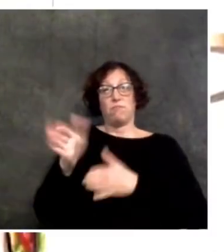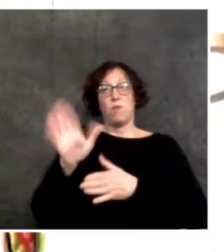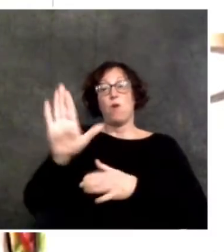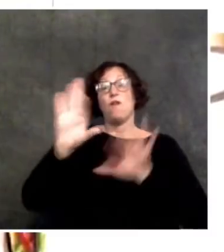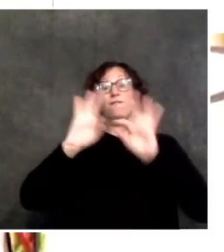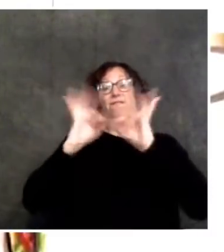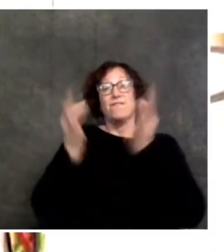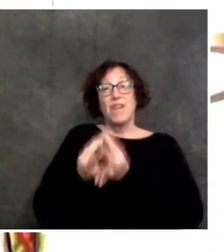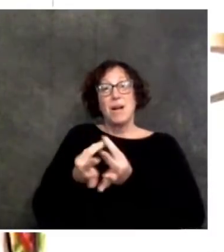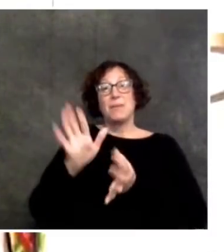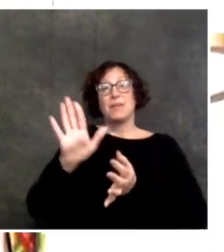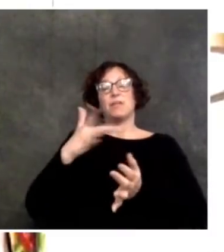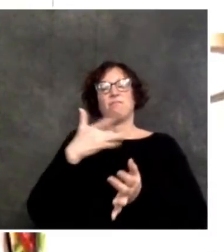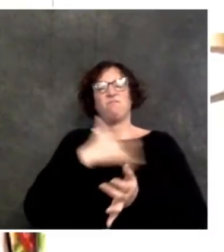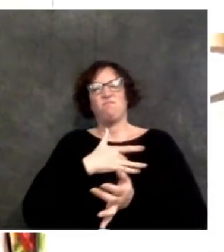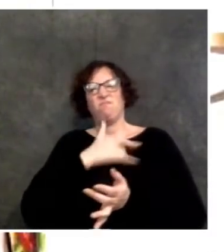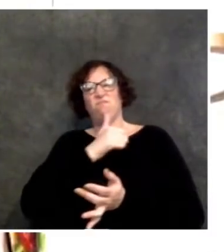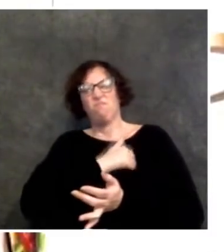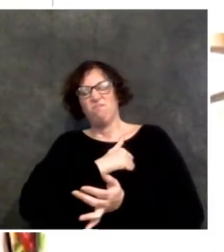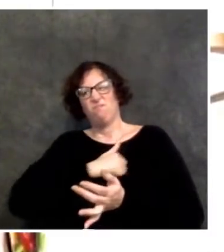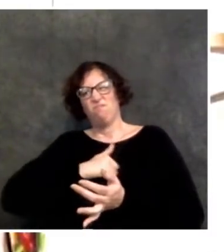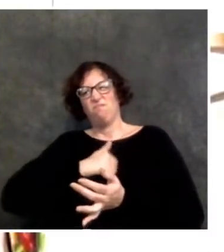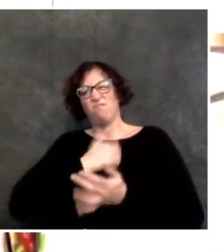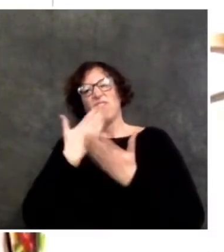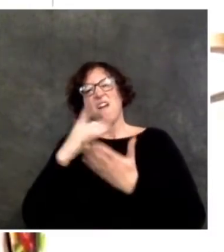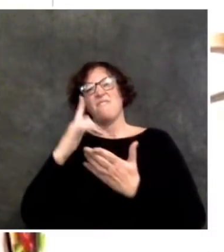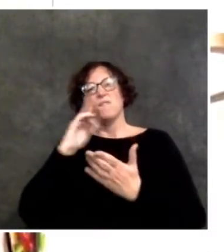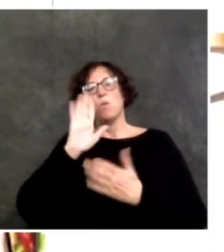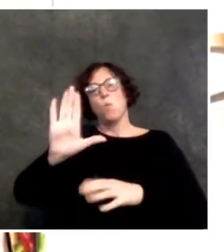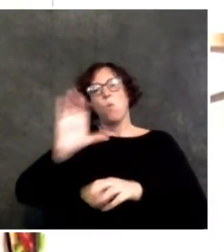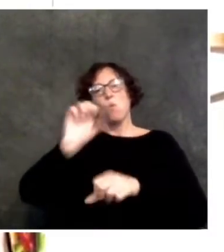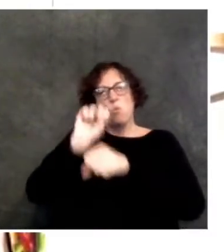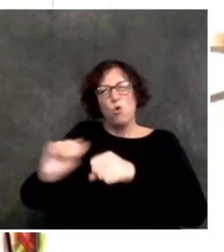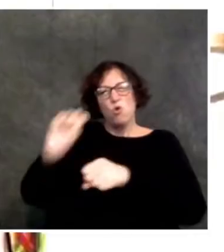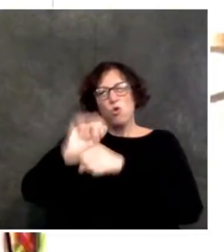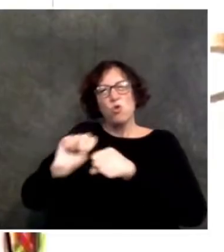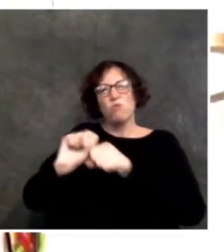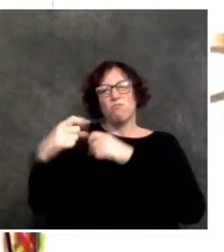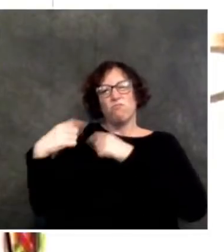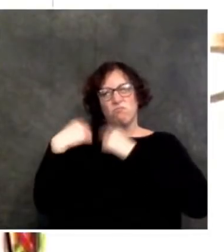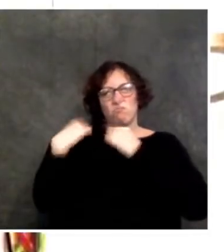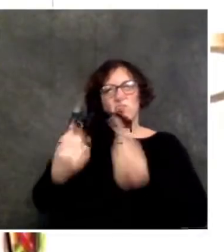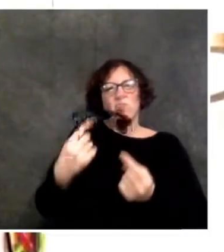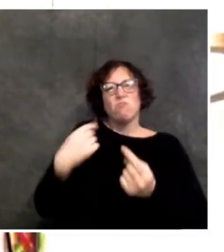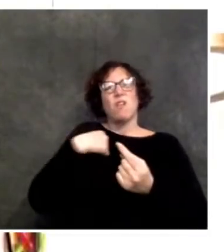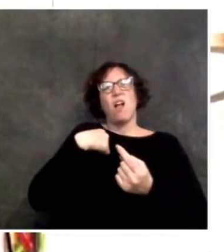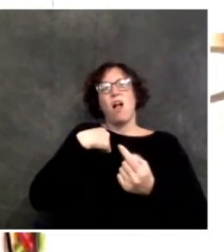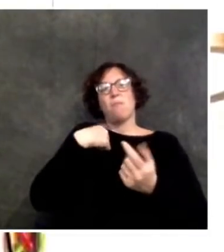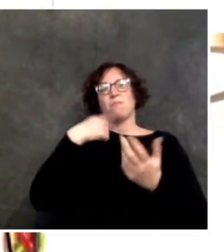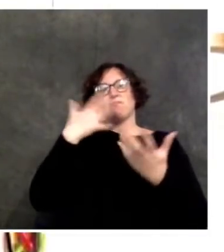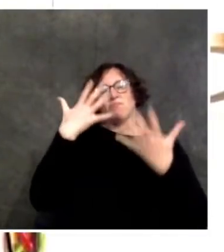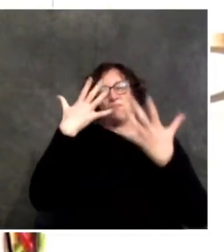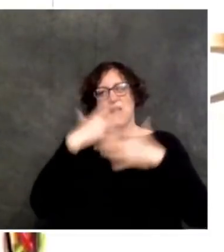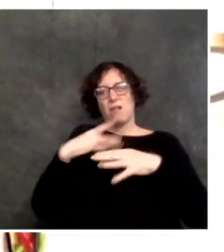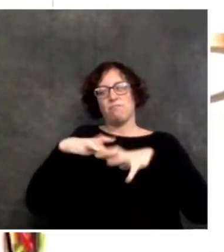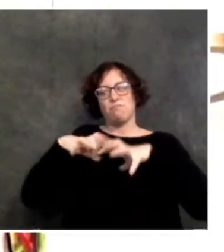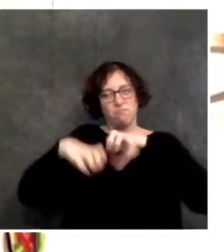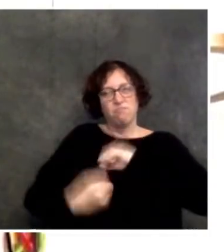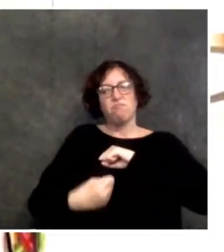thankful for her service, and we are devastated by her death. Sandra Santos